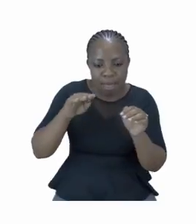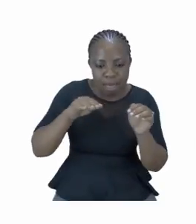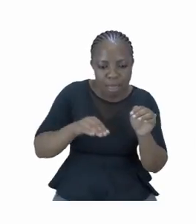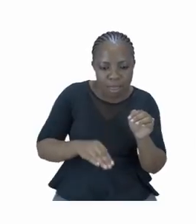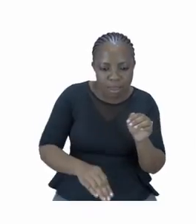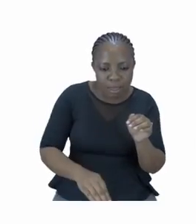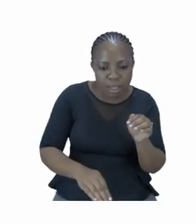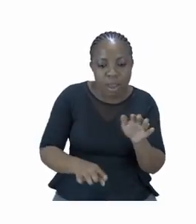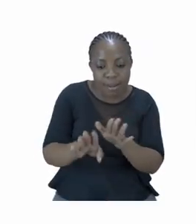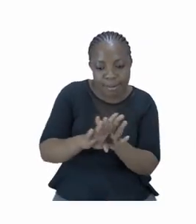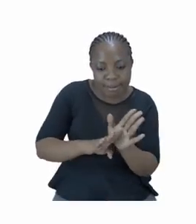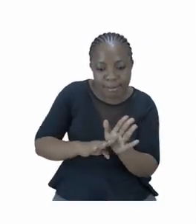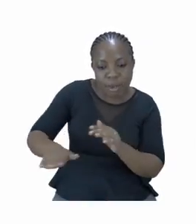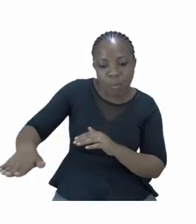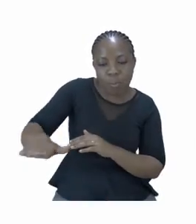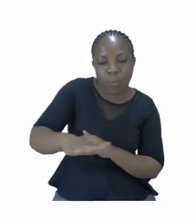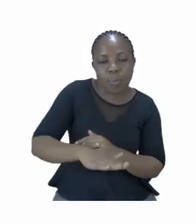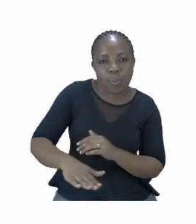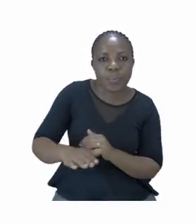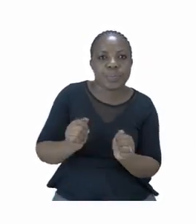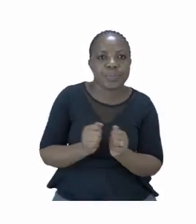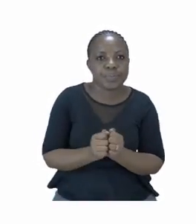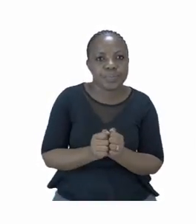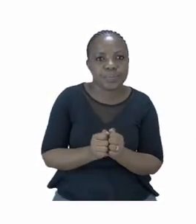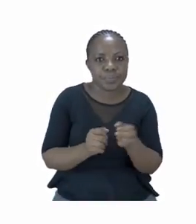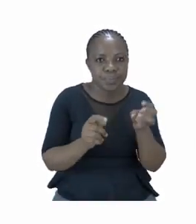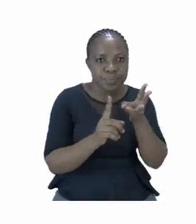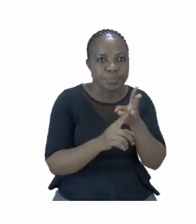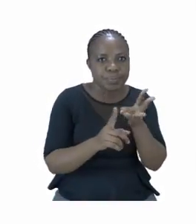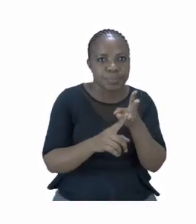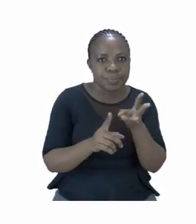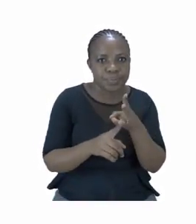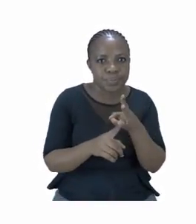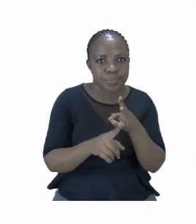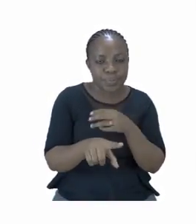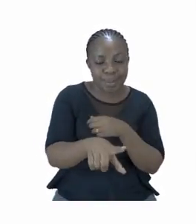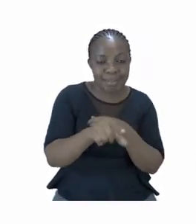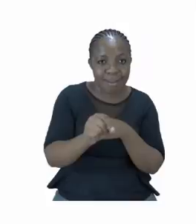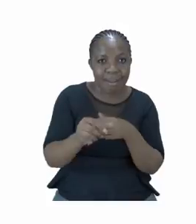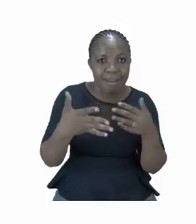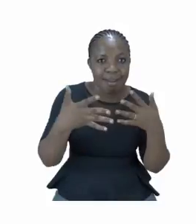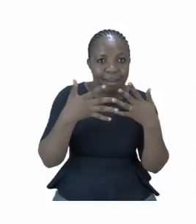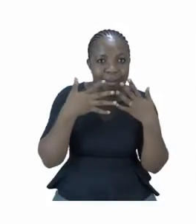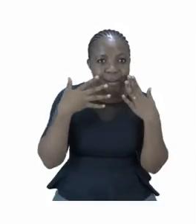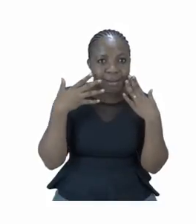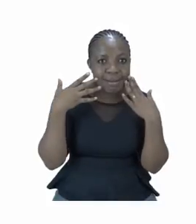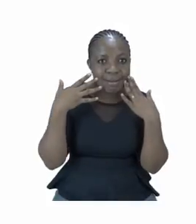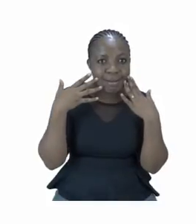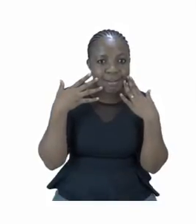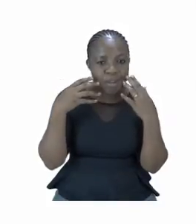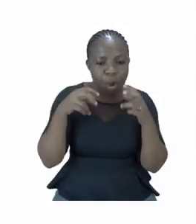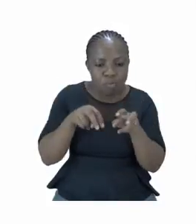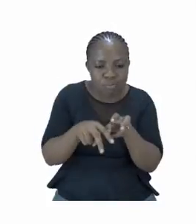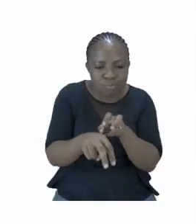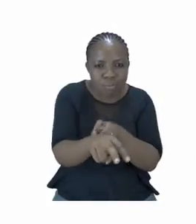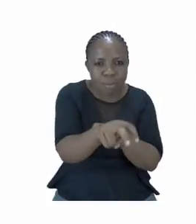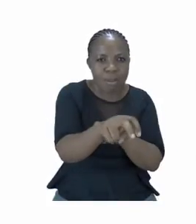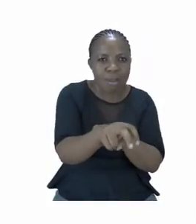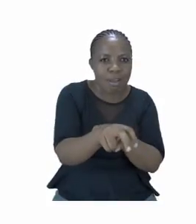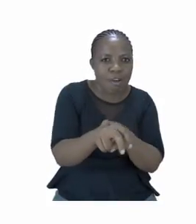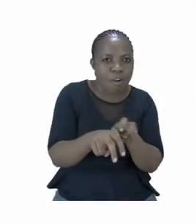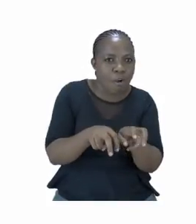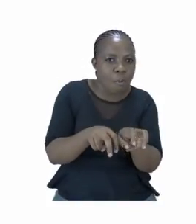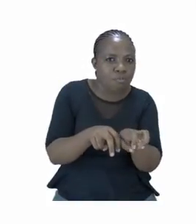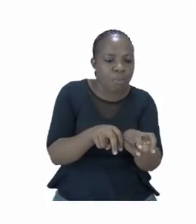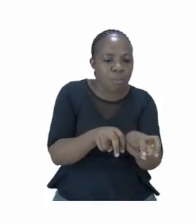path. The third one says, the cat ran after